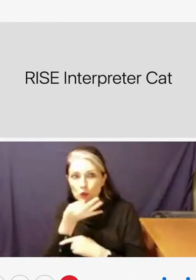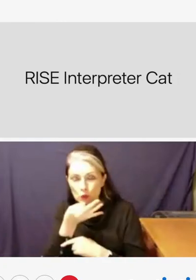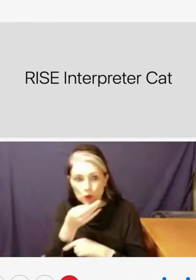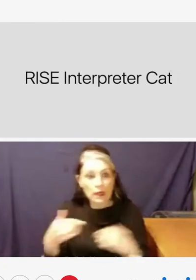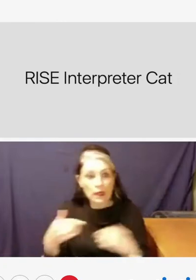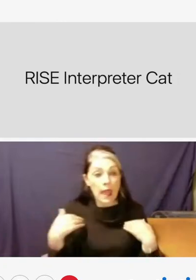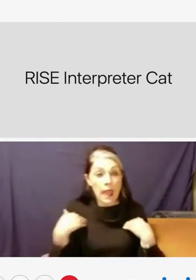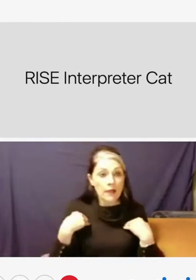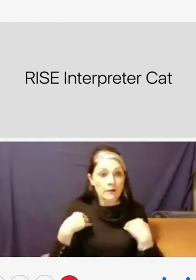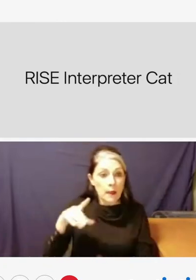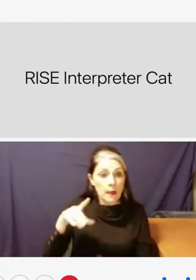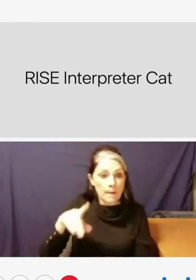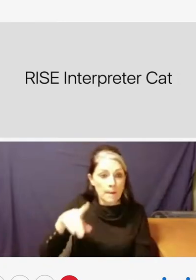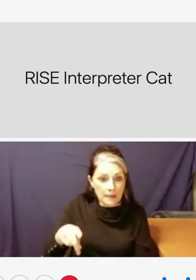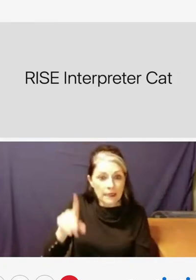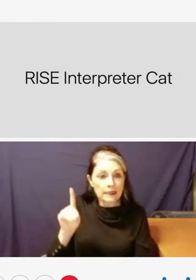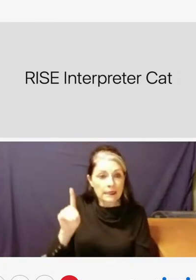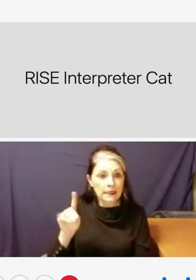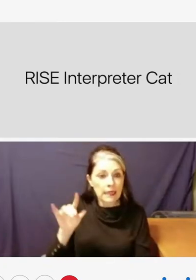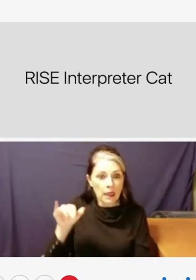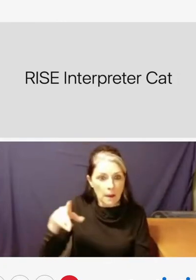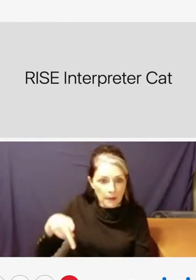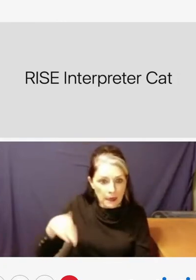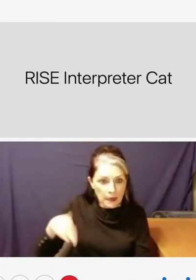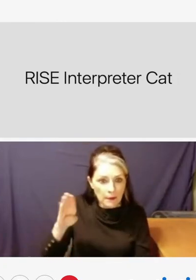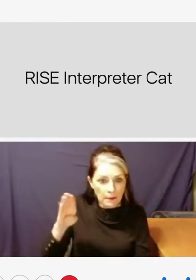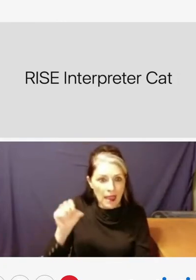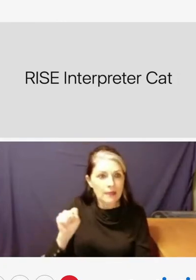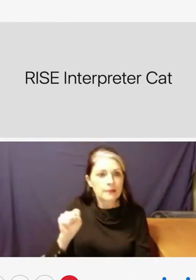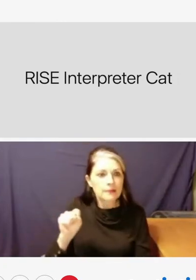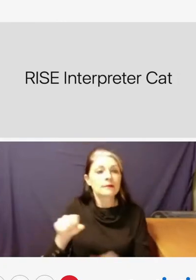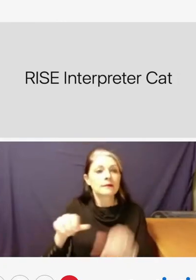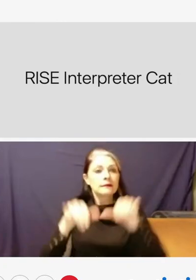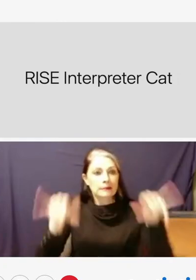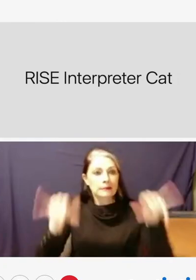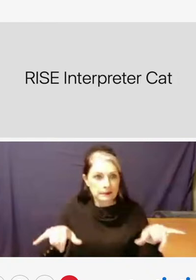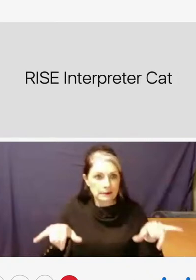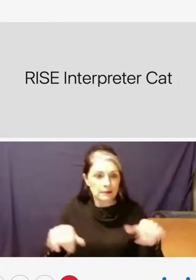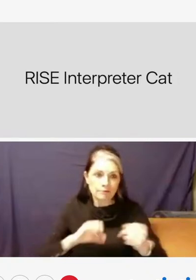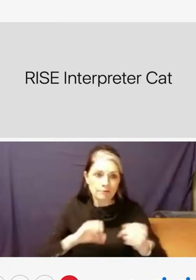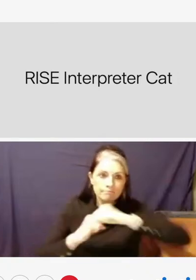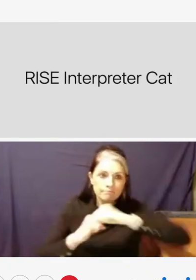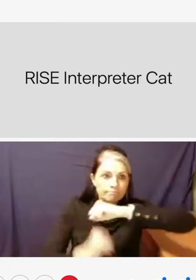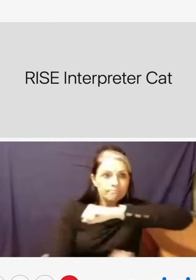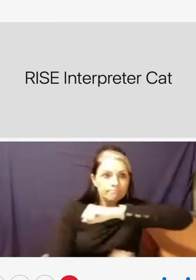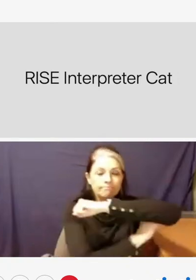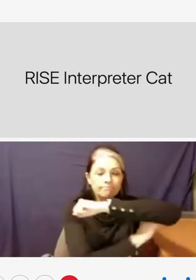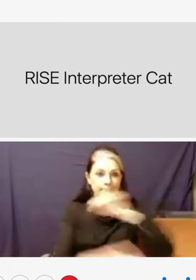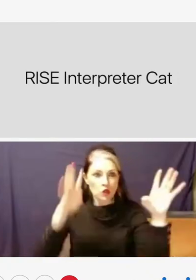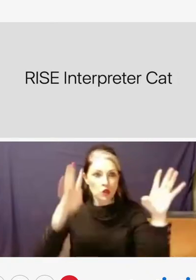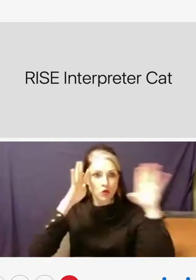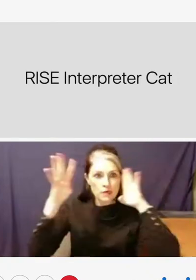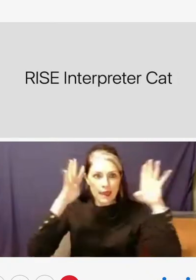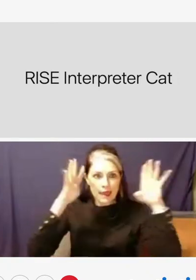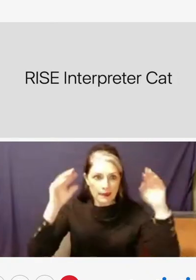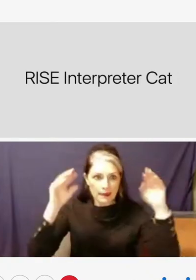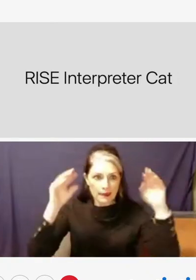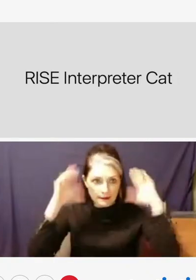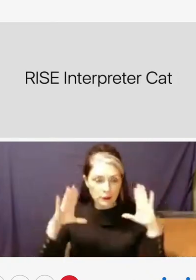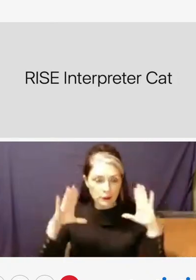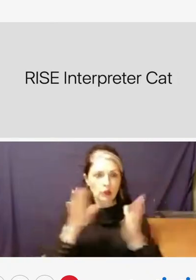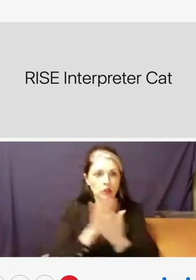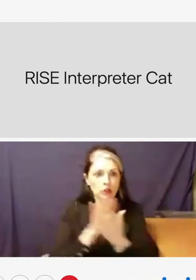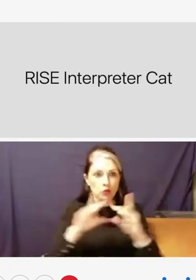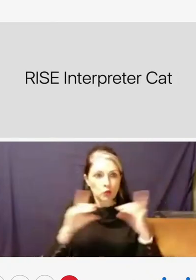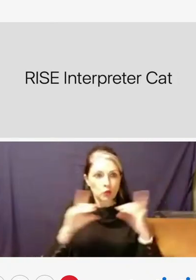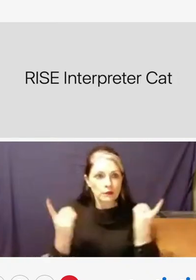system that is the foundation uh of of how we are teaching and and and creating a culture within our school district we have our